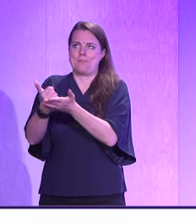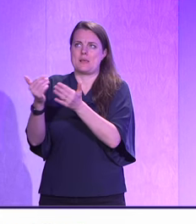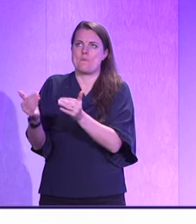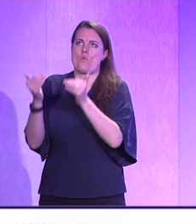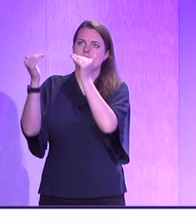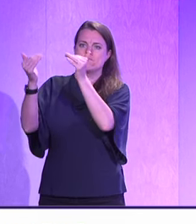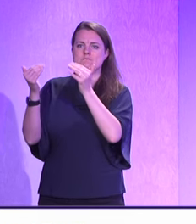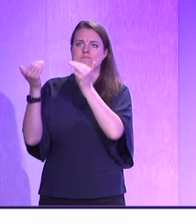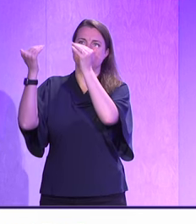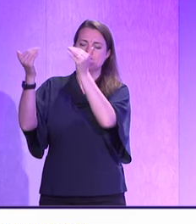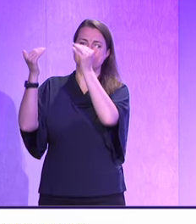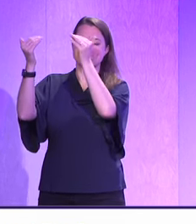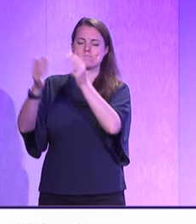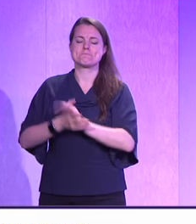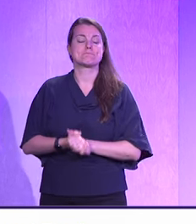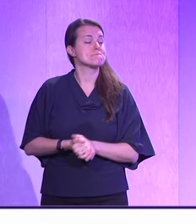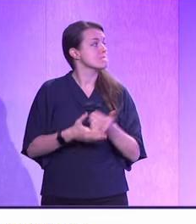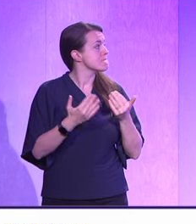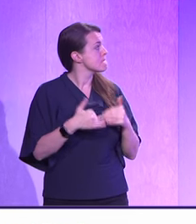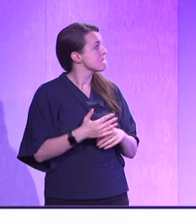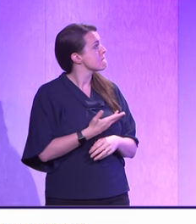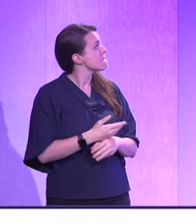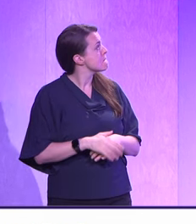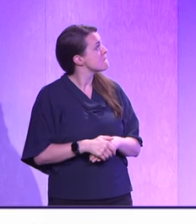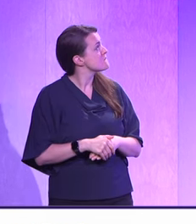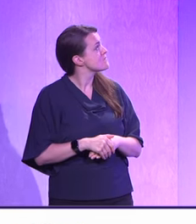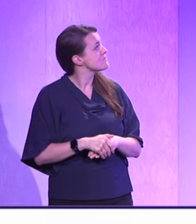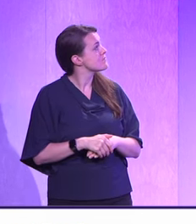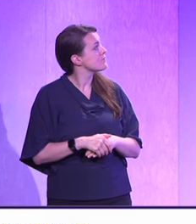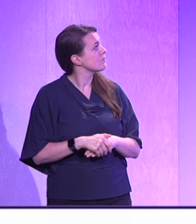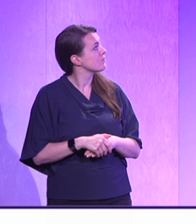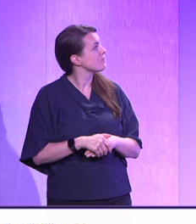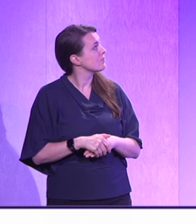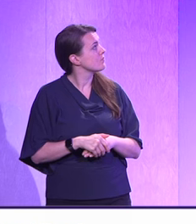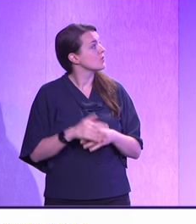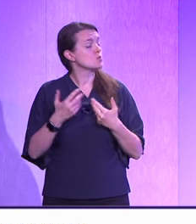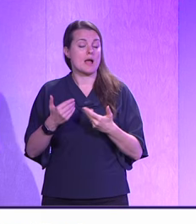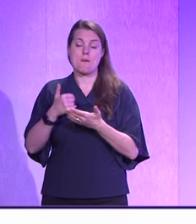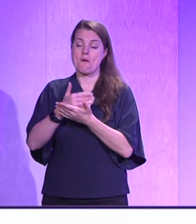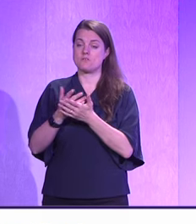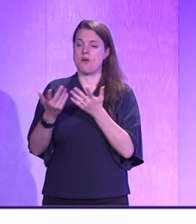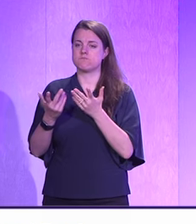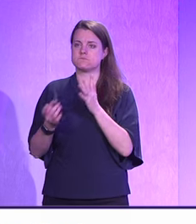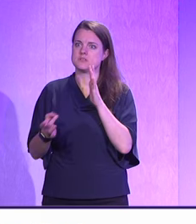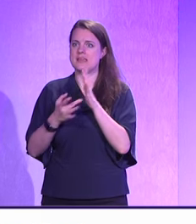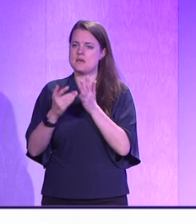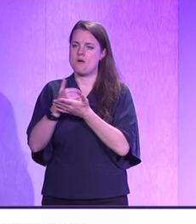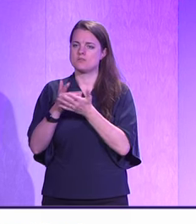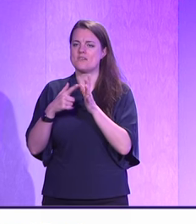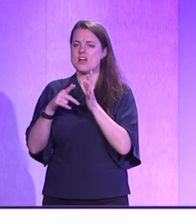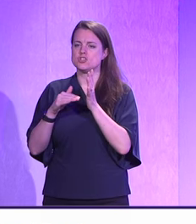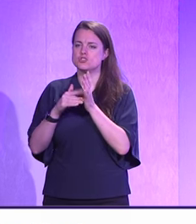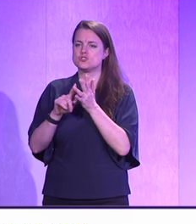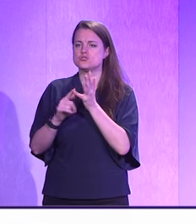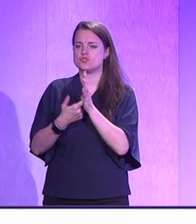Team Topologies ideas are now a key part of the AWS well-architected guidance too, and you'll also find that inside the Azure Cloud Adoption Framework, some of the